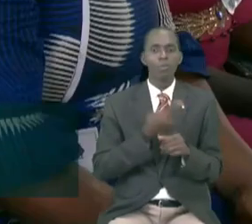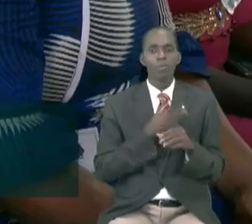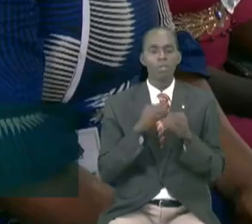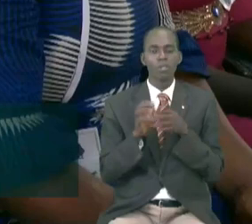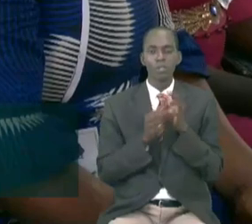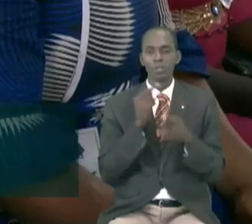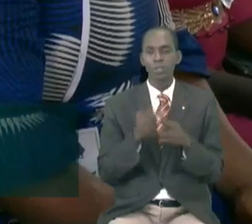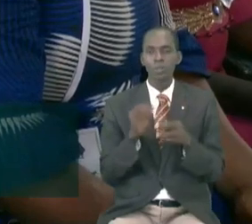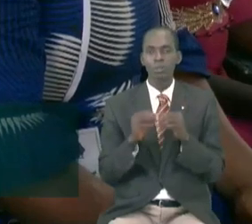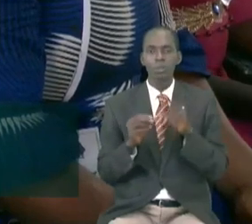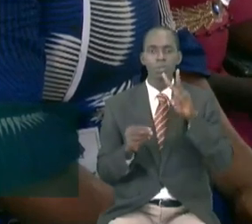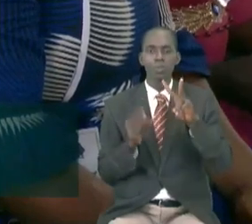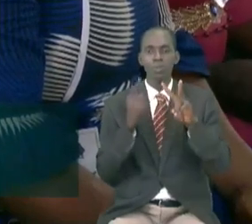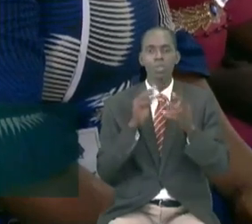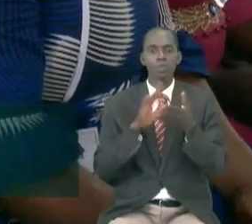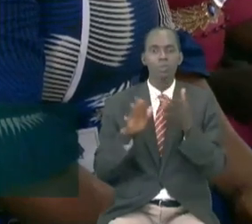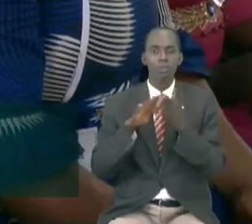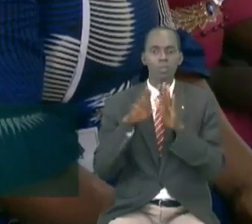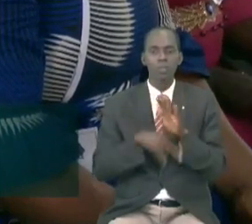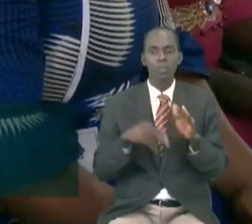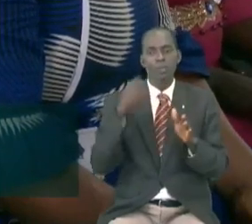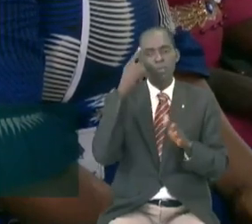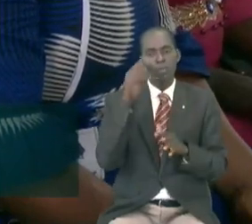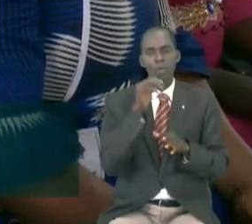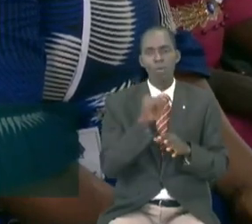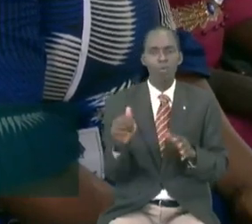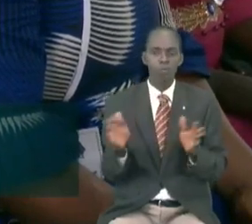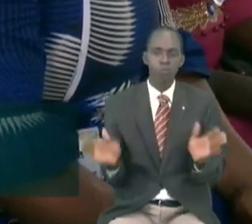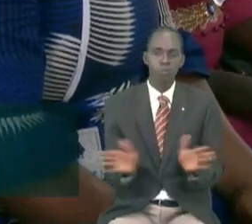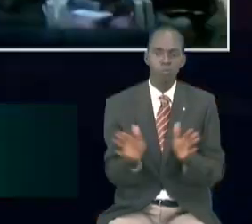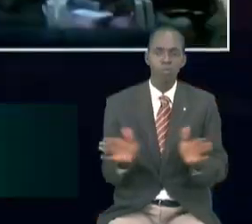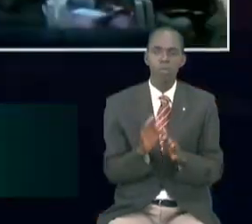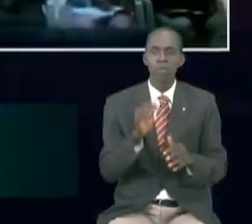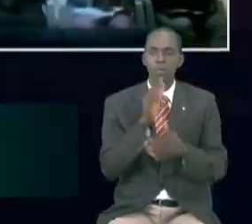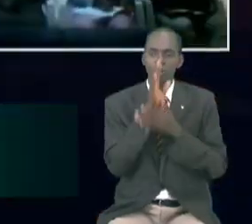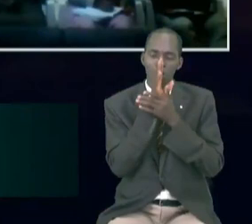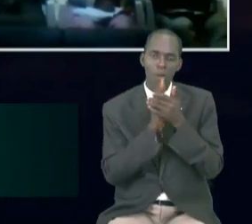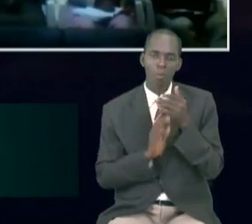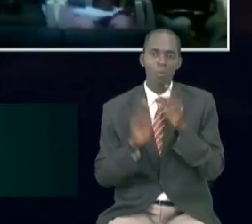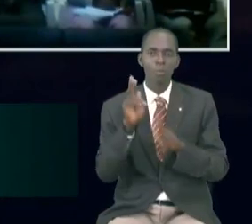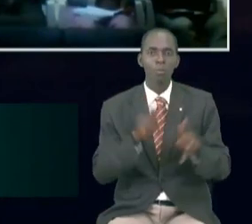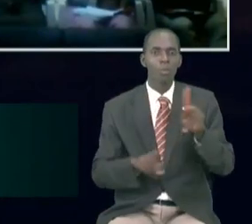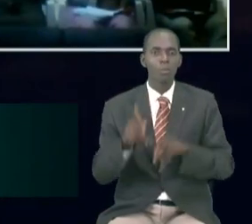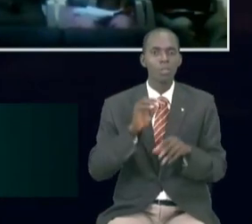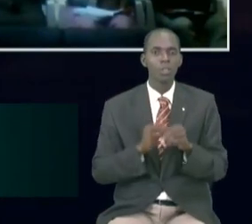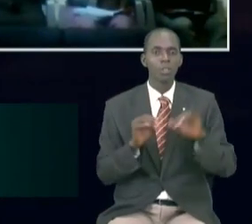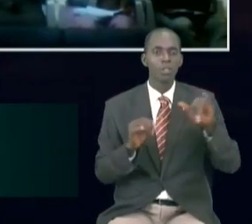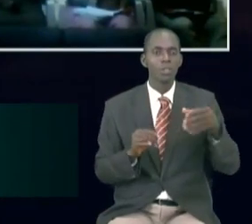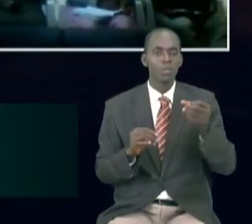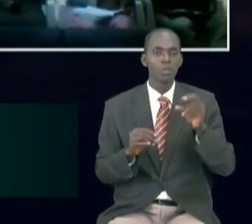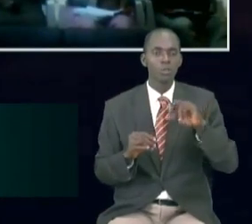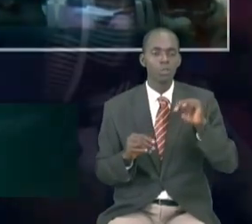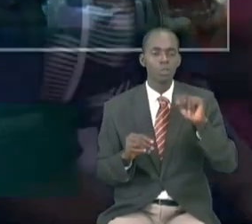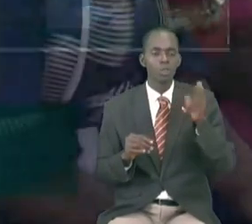Jonah chapter 3, and we're reading from verse 5. So the people of Nineveh believed God. Now, they couldn't